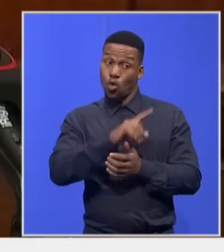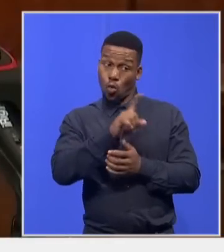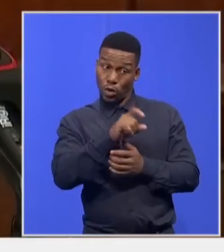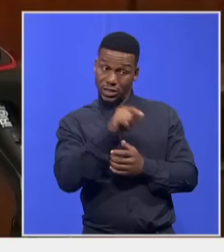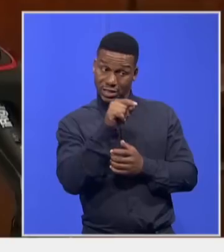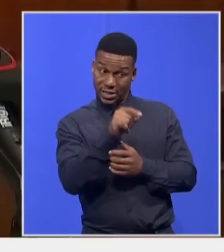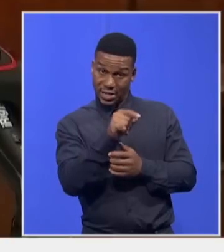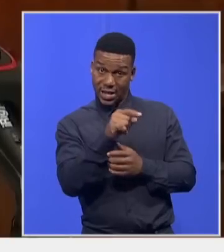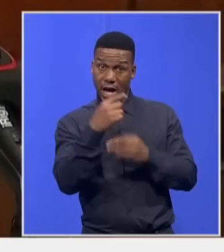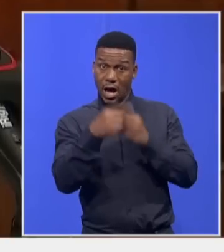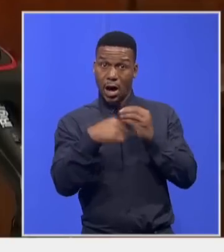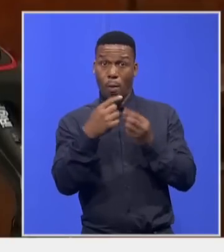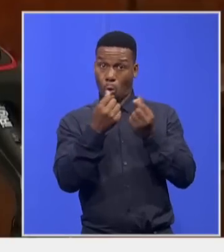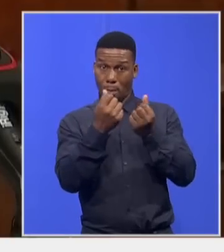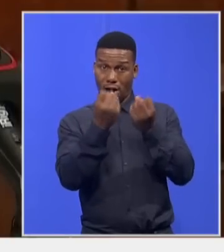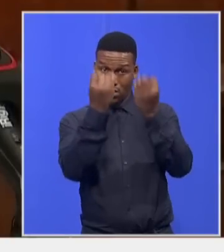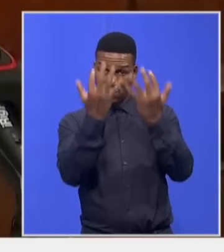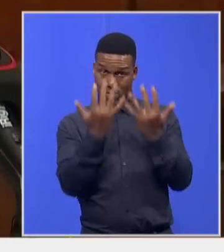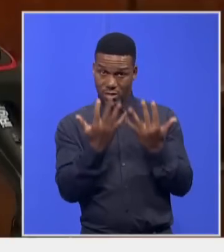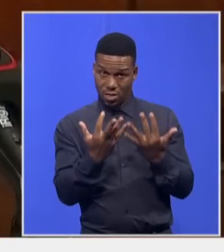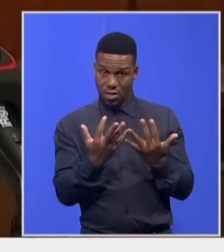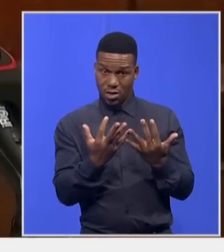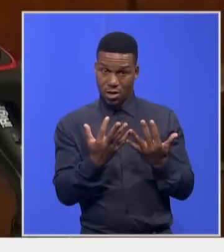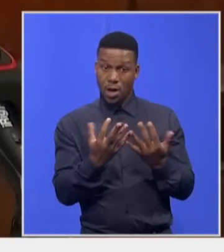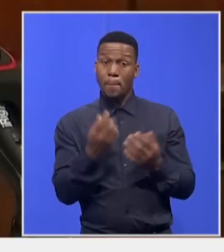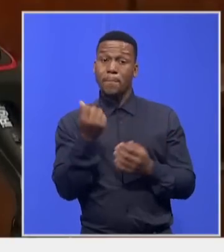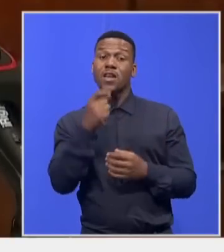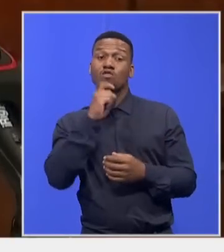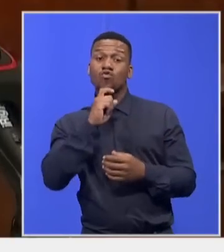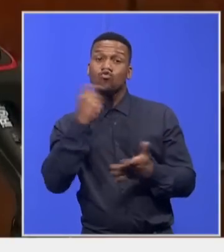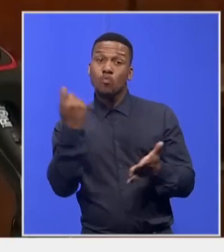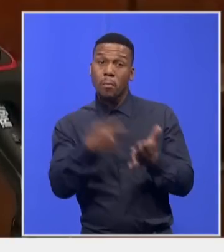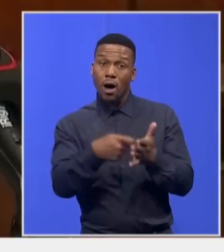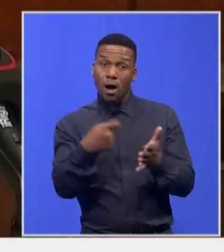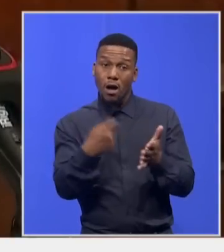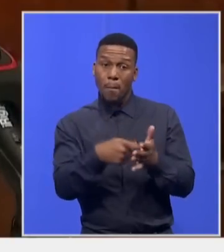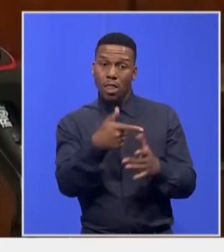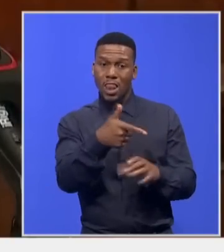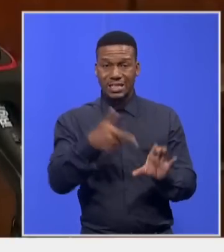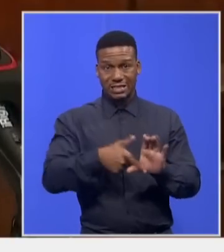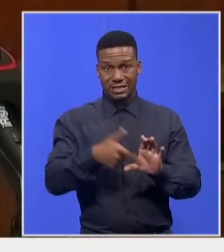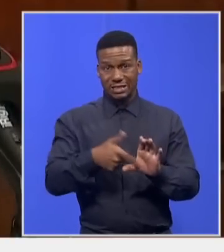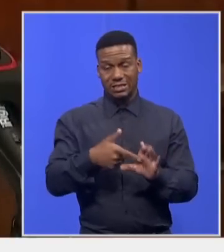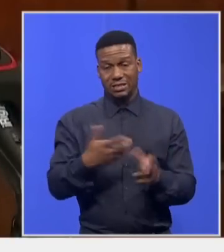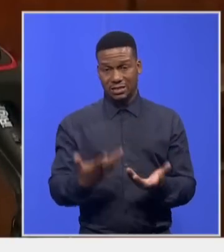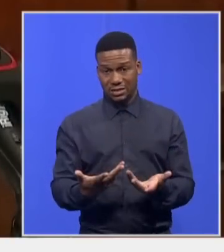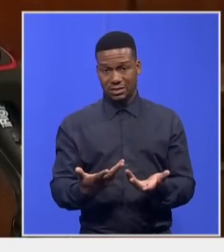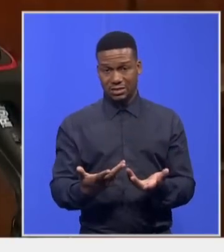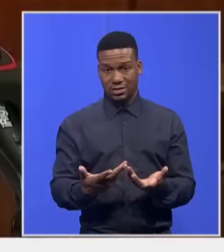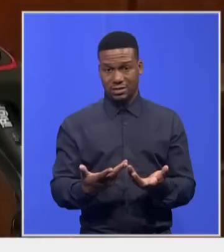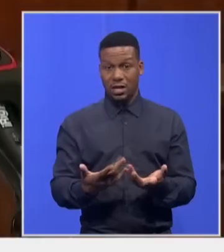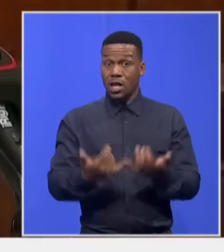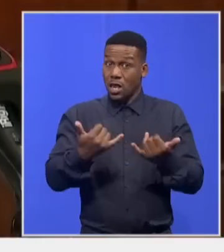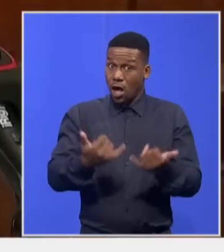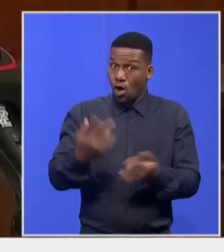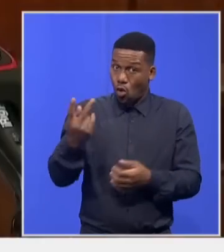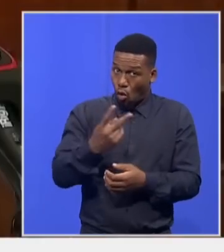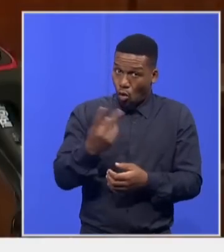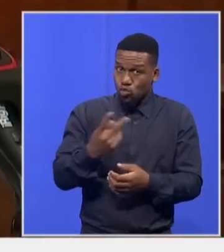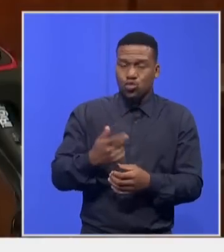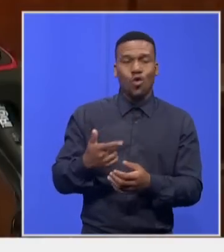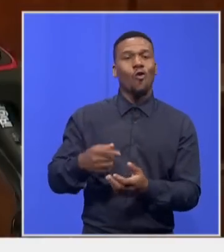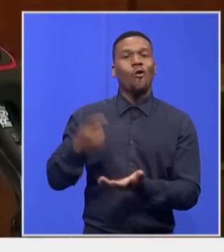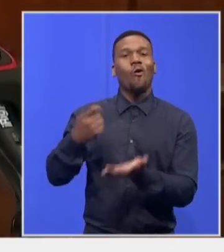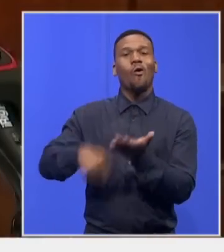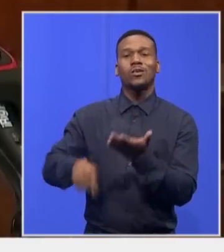fiscus, the actual amount that you use to buy the diesel. And then there's a cost of not running them to the South African economy.